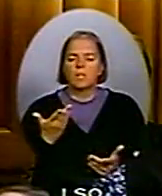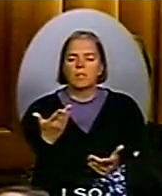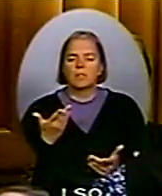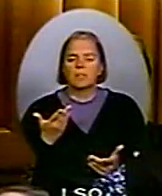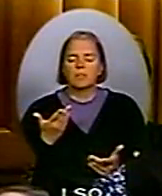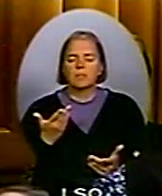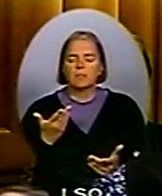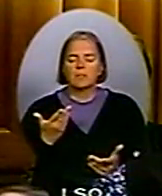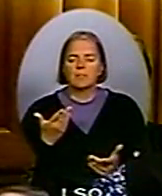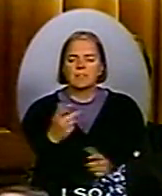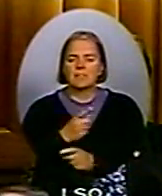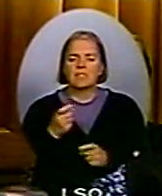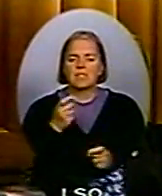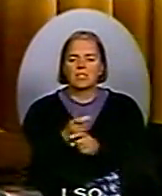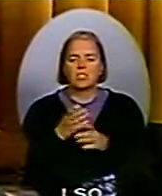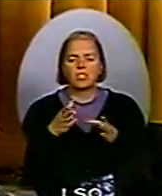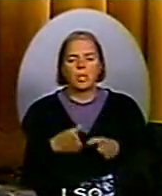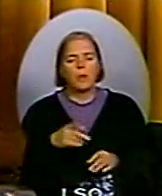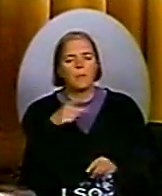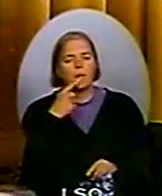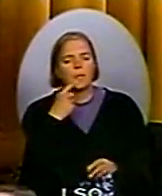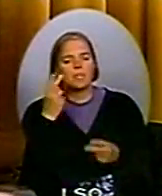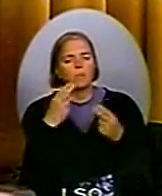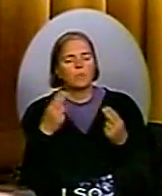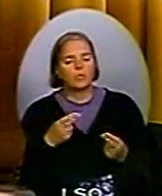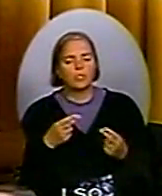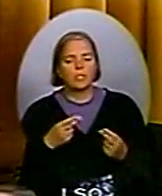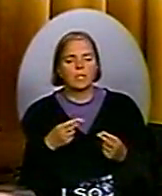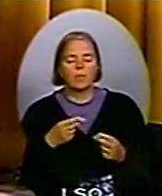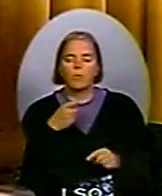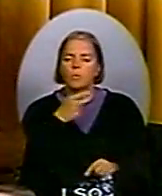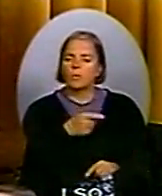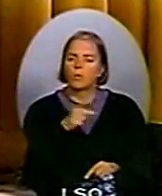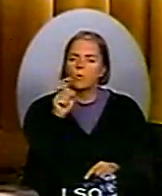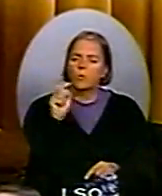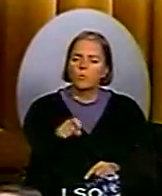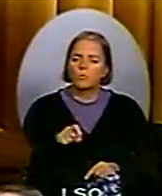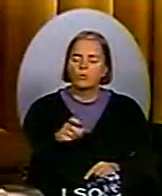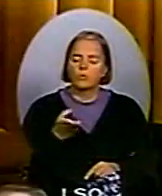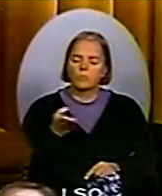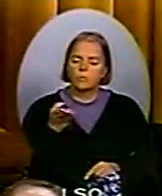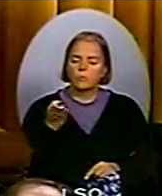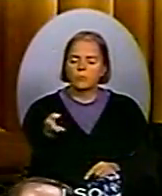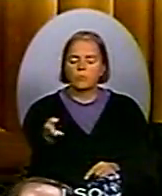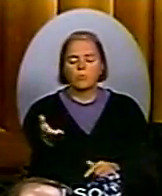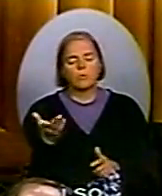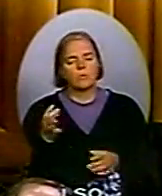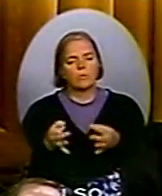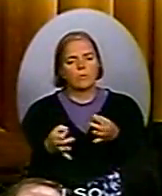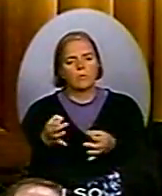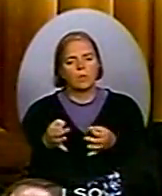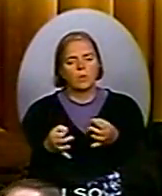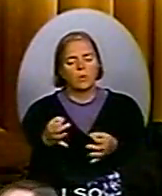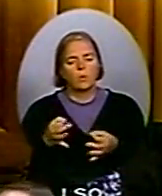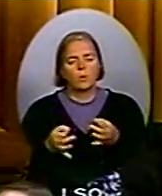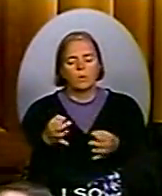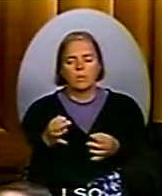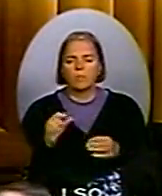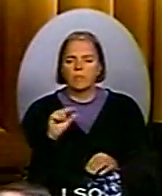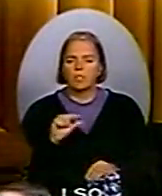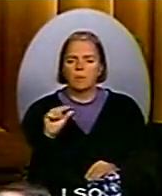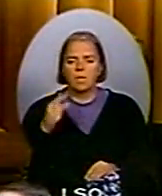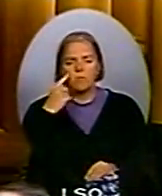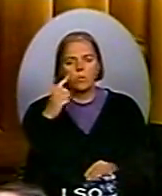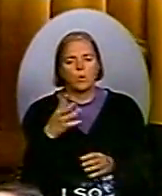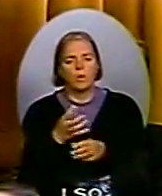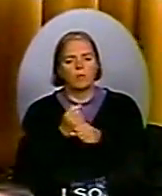parliamentarians? They ran on a promise of accountability, and they broke that promise, and there's no greater example than the member himself who ran a $50 million